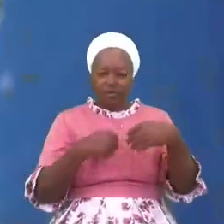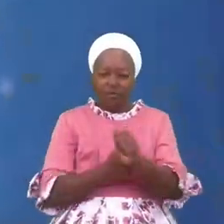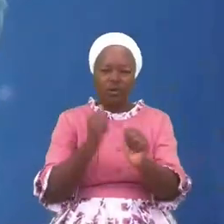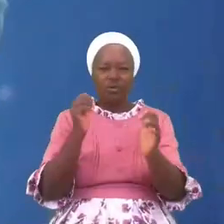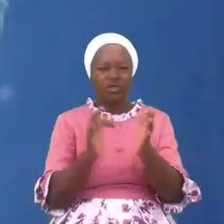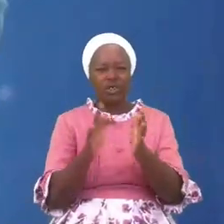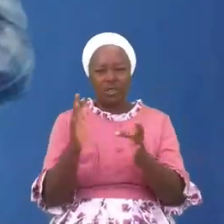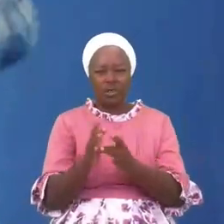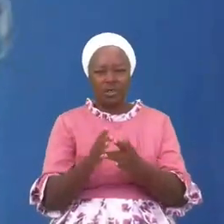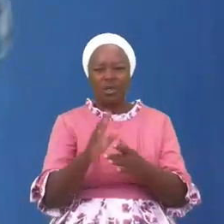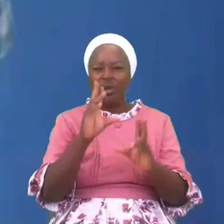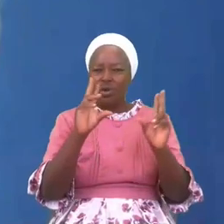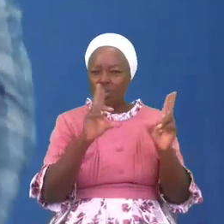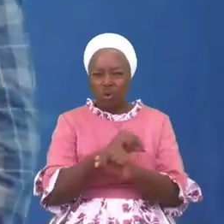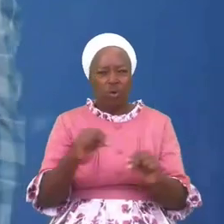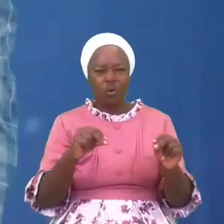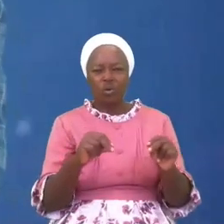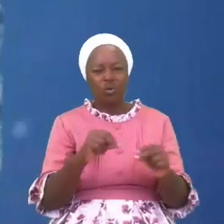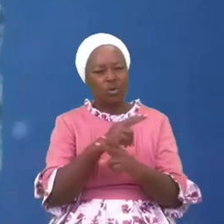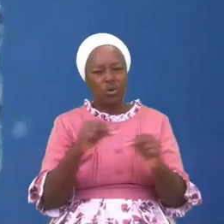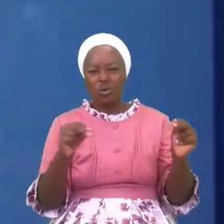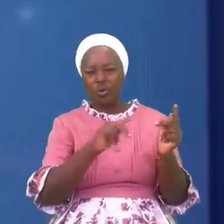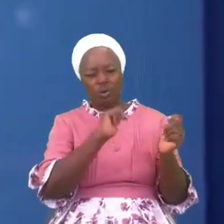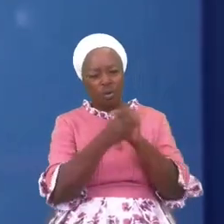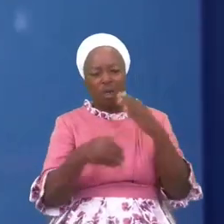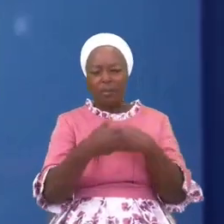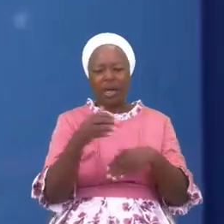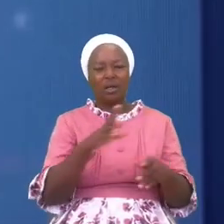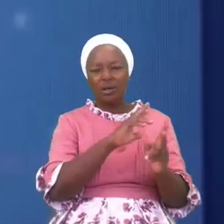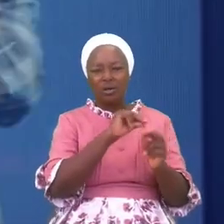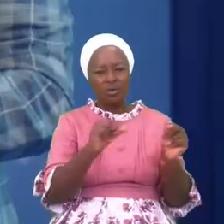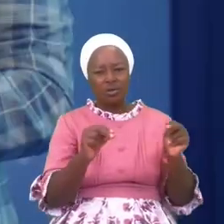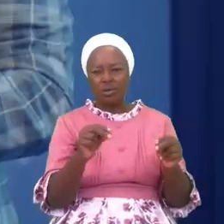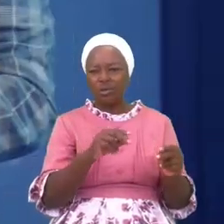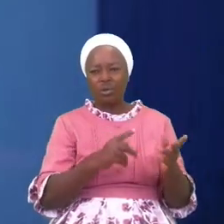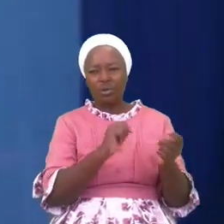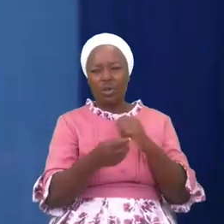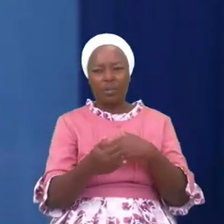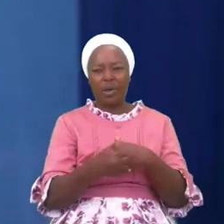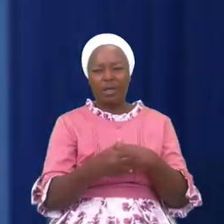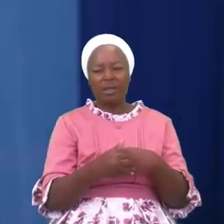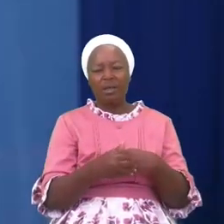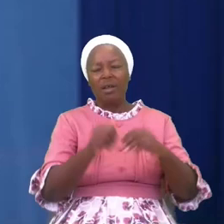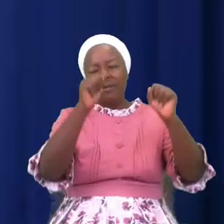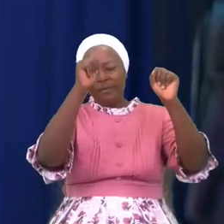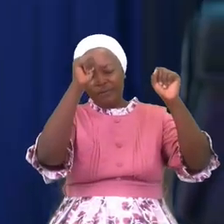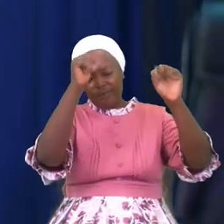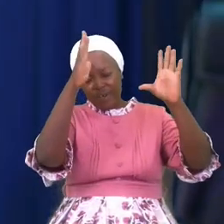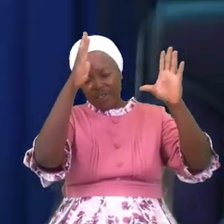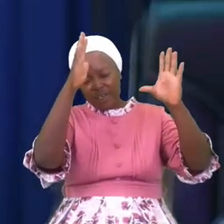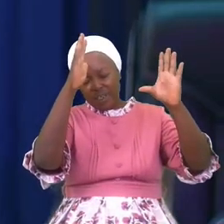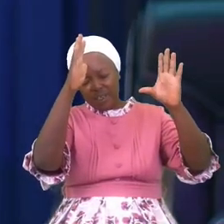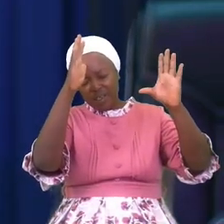No turning back. Father, in Jesus' name, all these who have responded to your call, the call